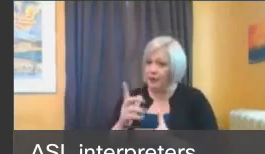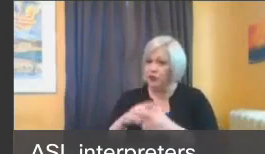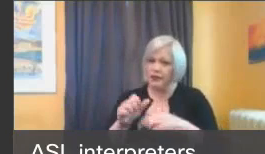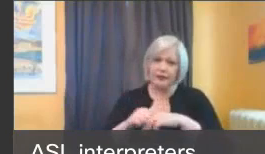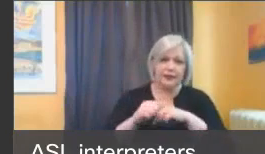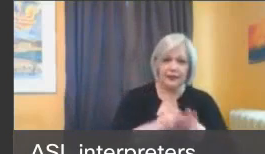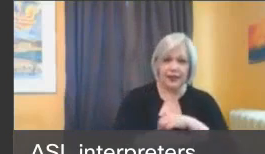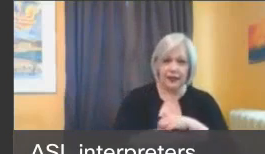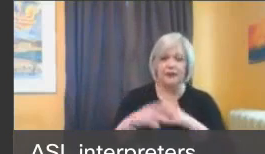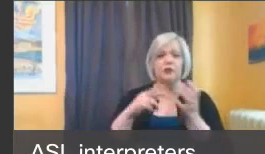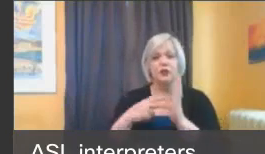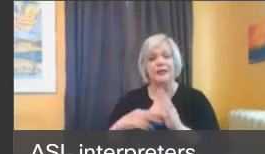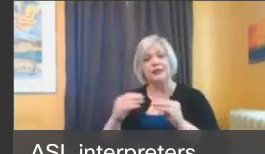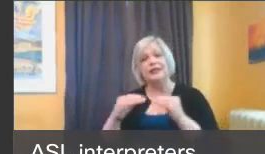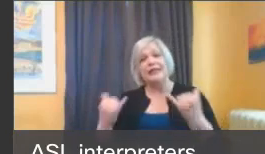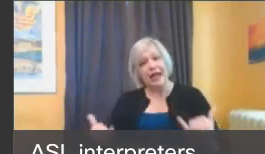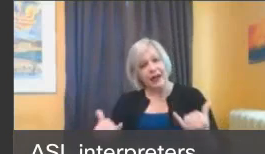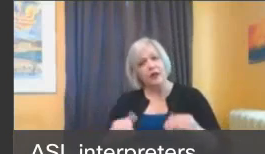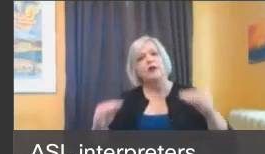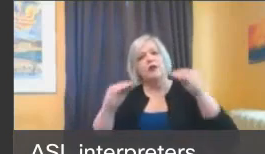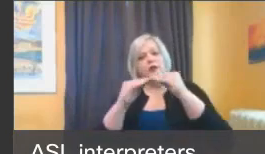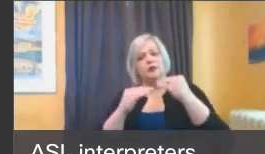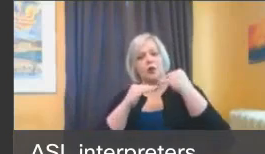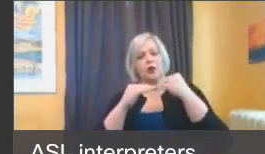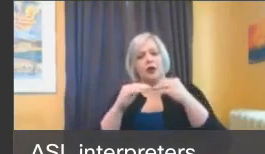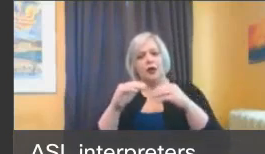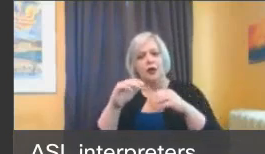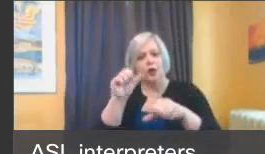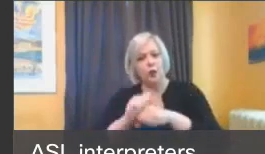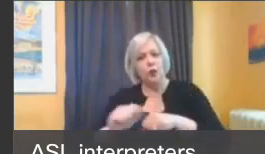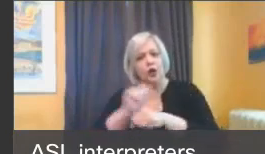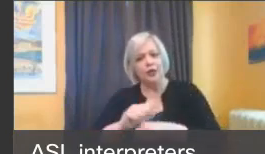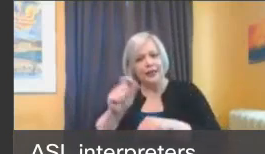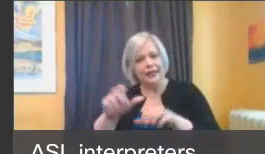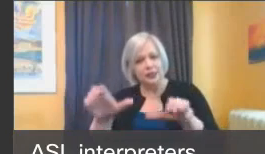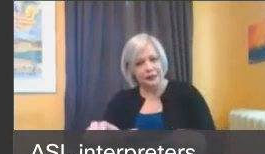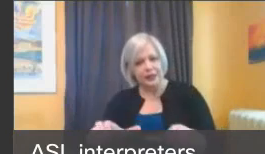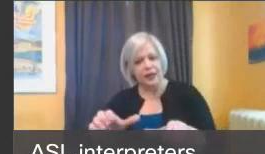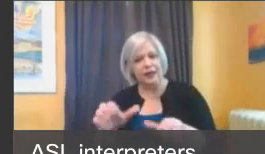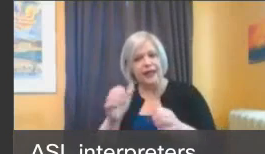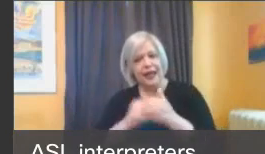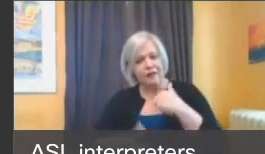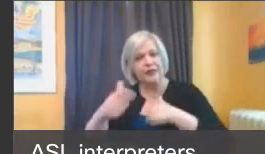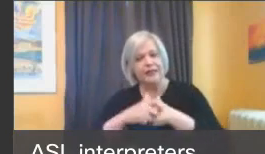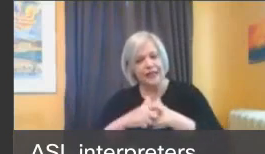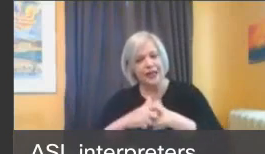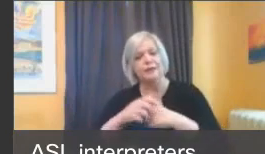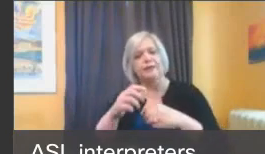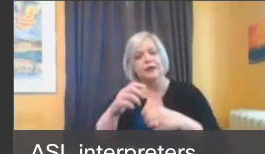an administrative task that has to be done for every single voter to request a vote by mail ballot again. And the question being